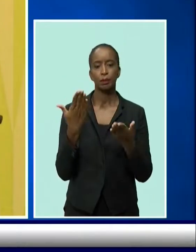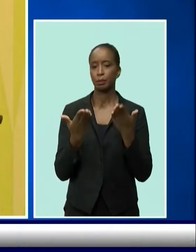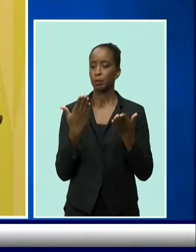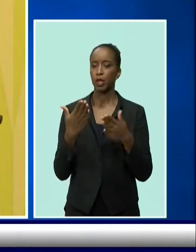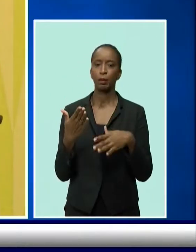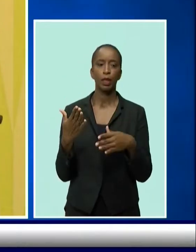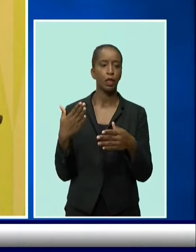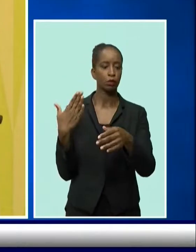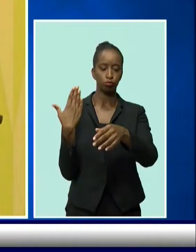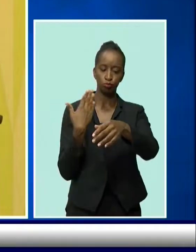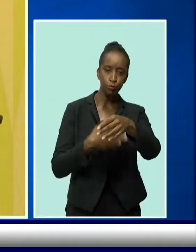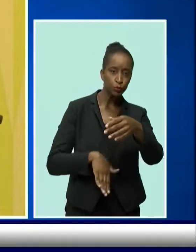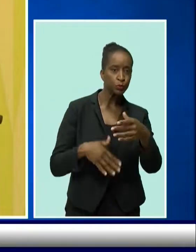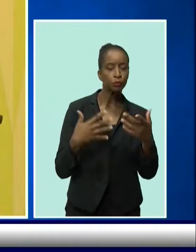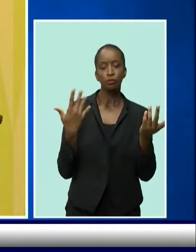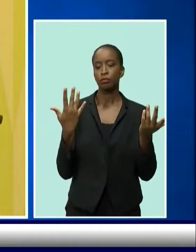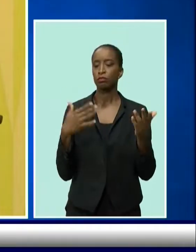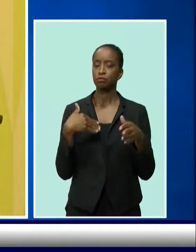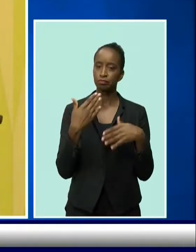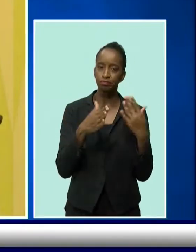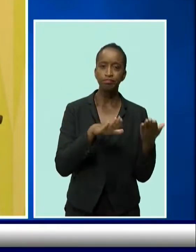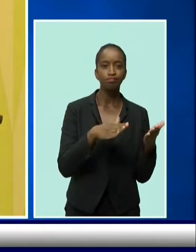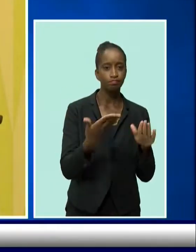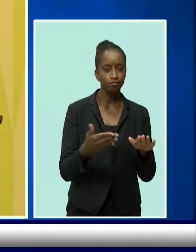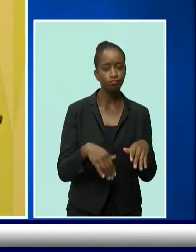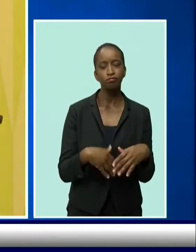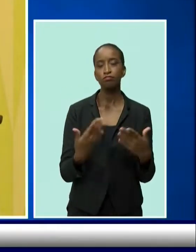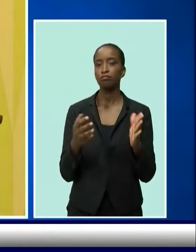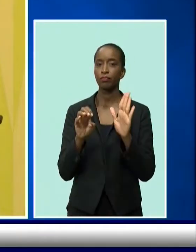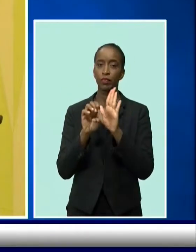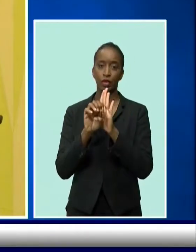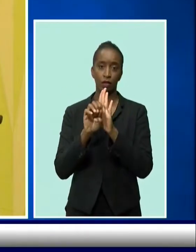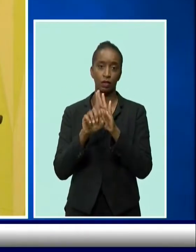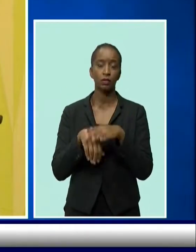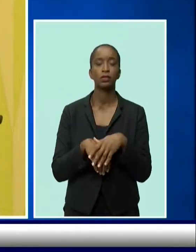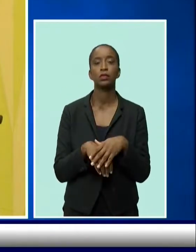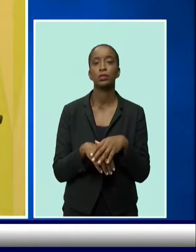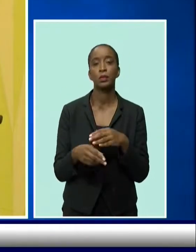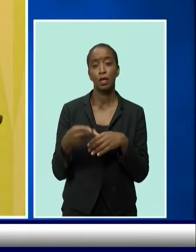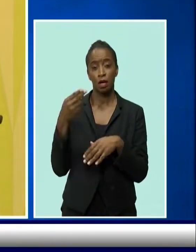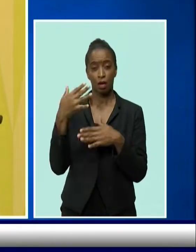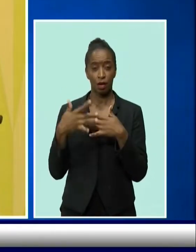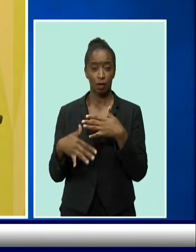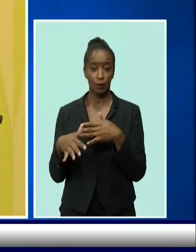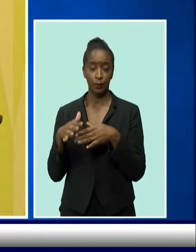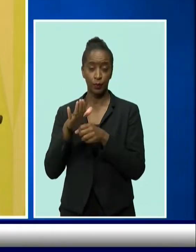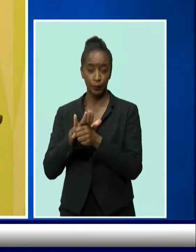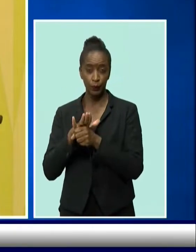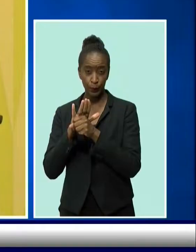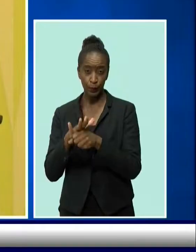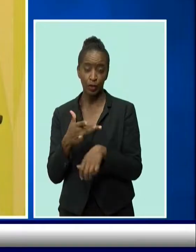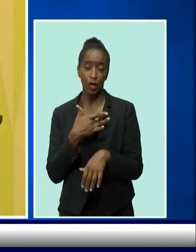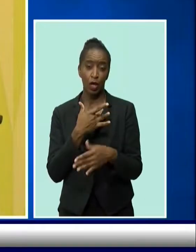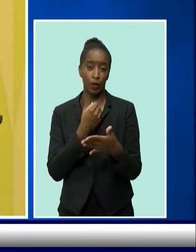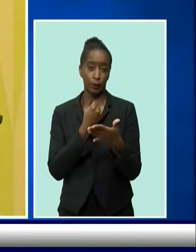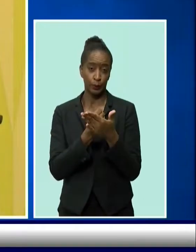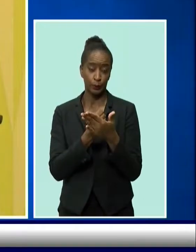diseases. Cardiovascular diseases, which include, among others, hypertension, heart attack,